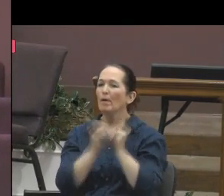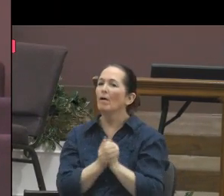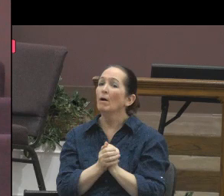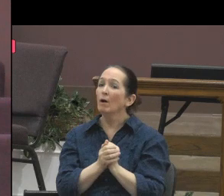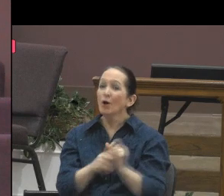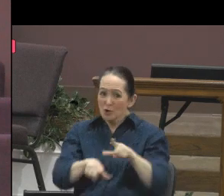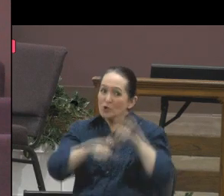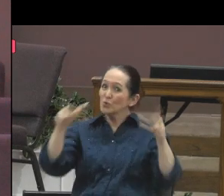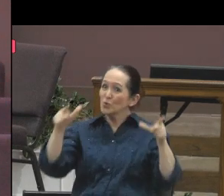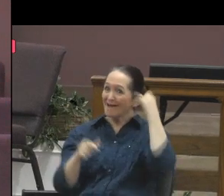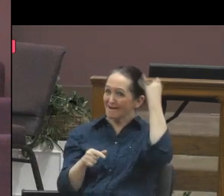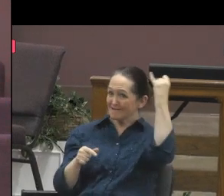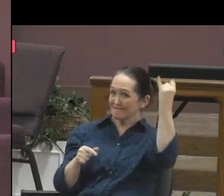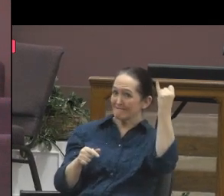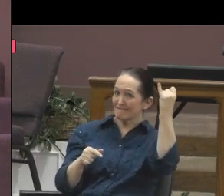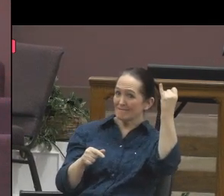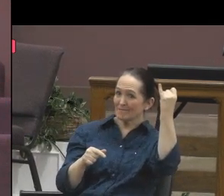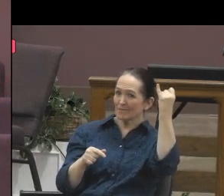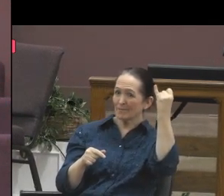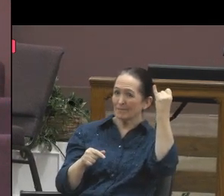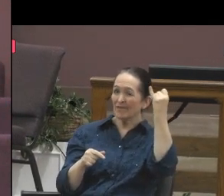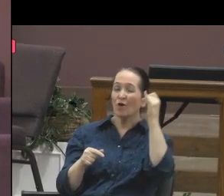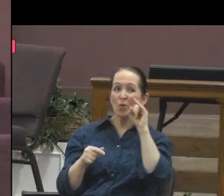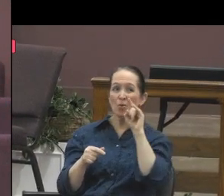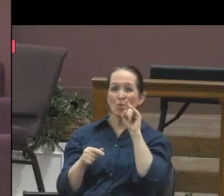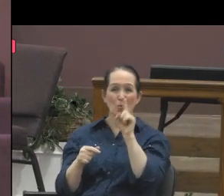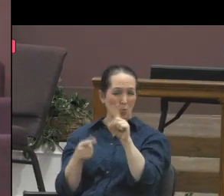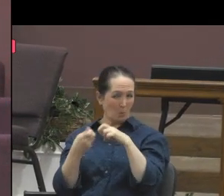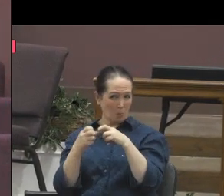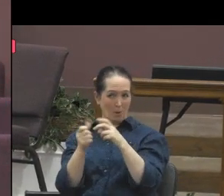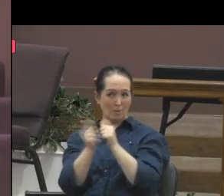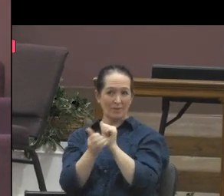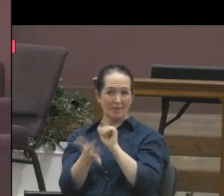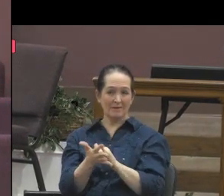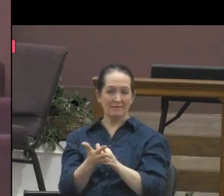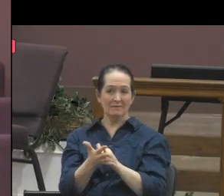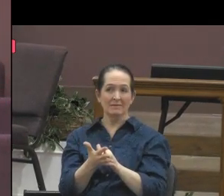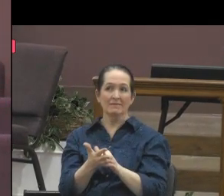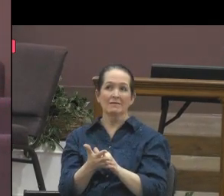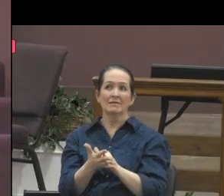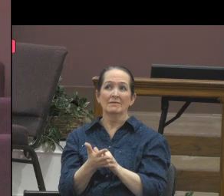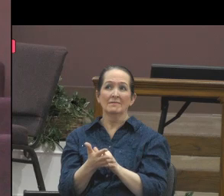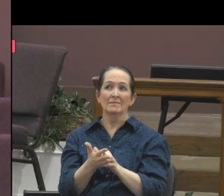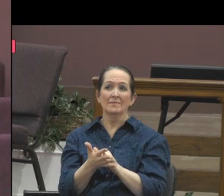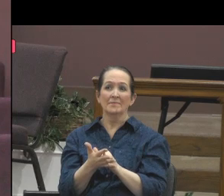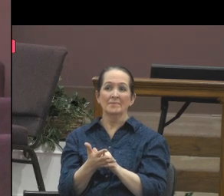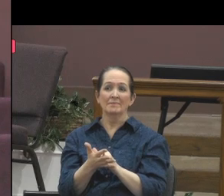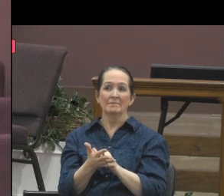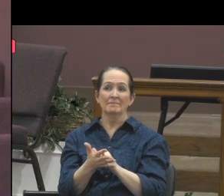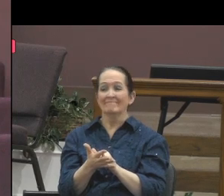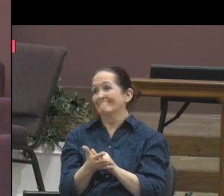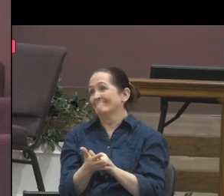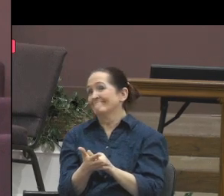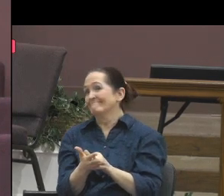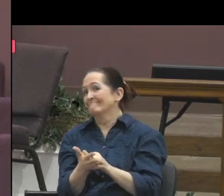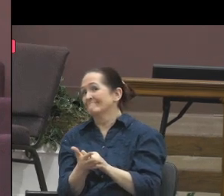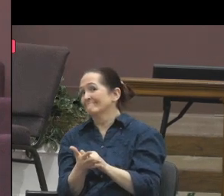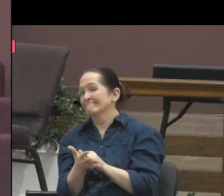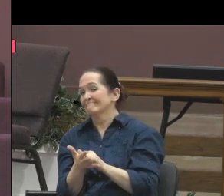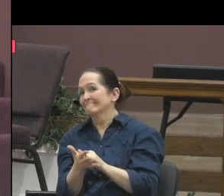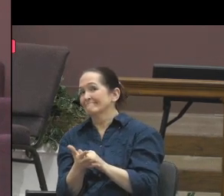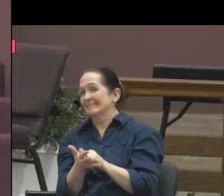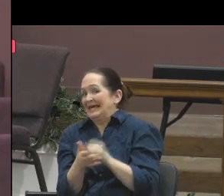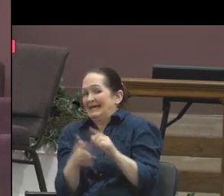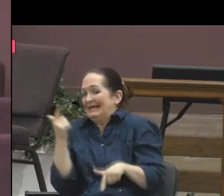Great idea. There's only one problem with that. It doesn't exist.